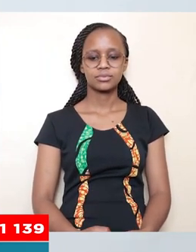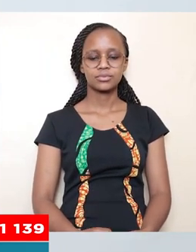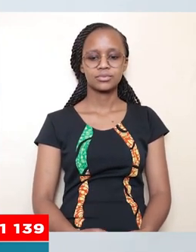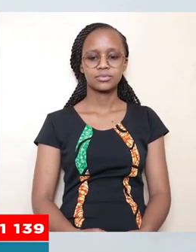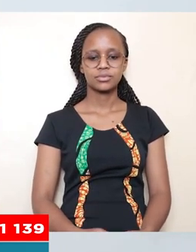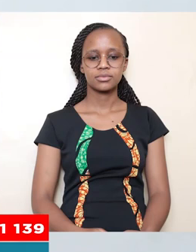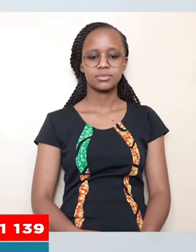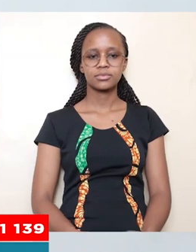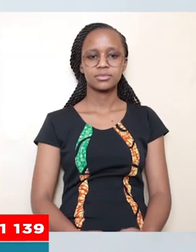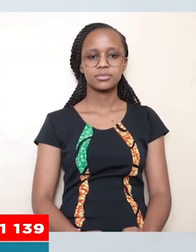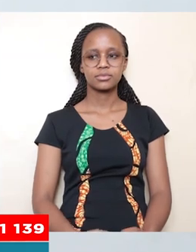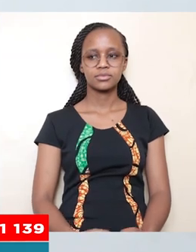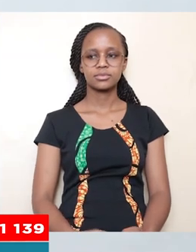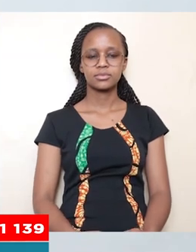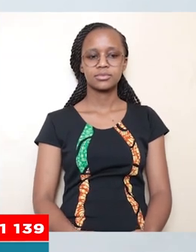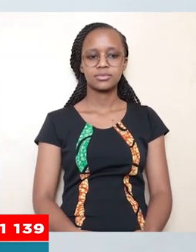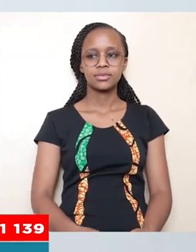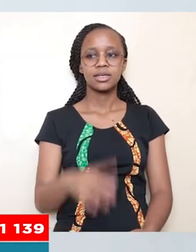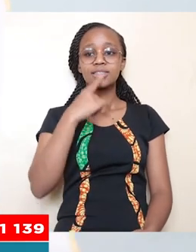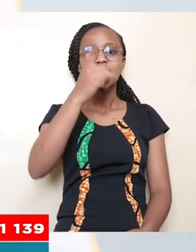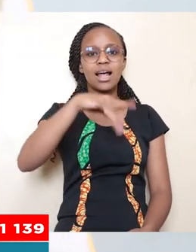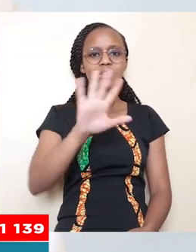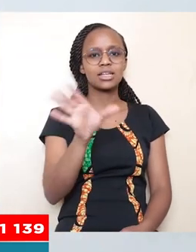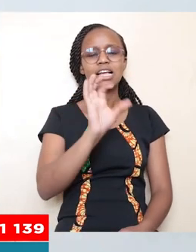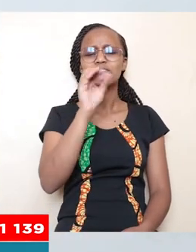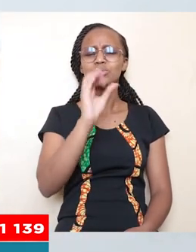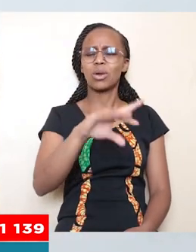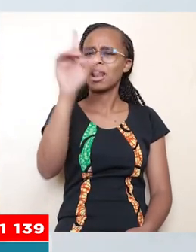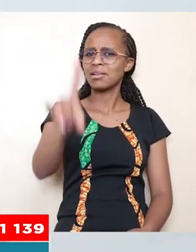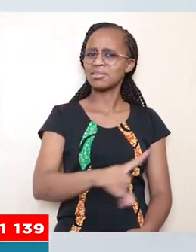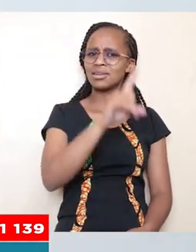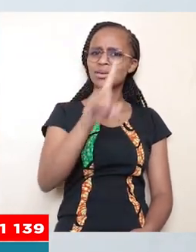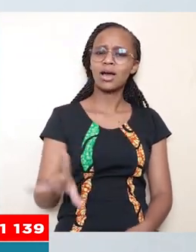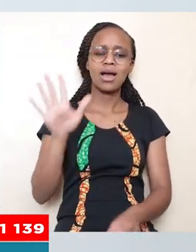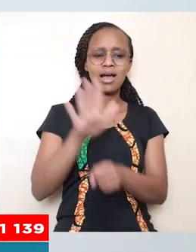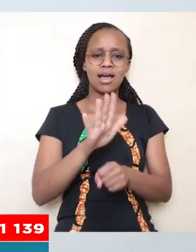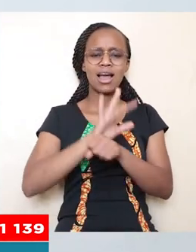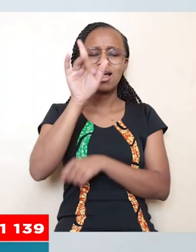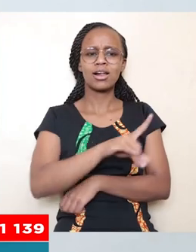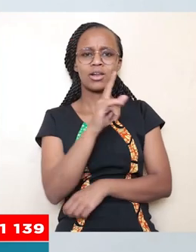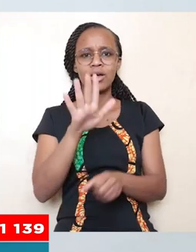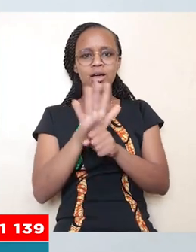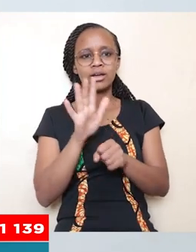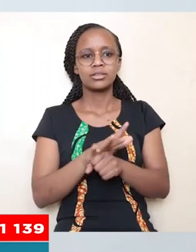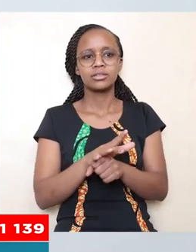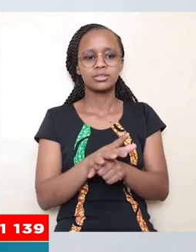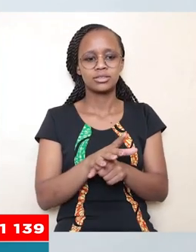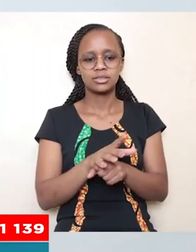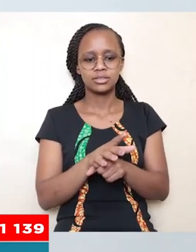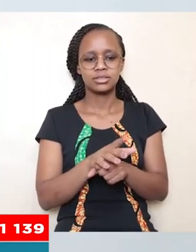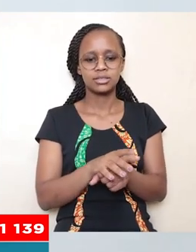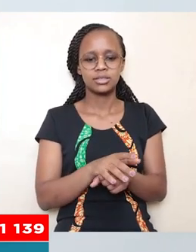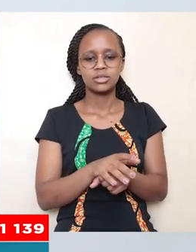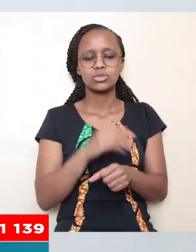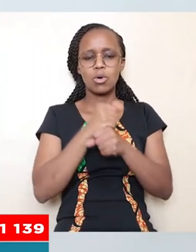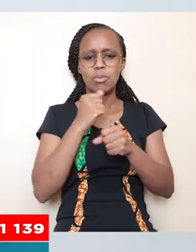Now, usituwabie because it is so wrong It is so wrong to demonize a